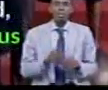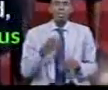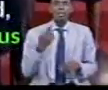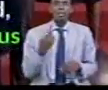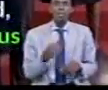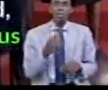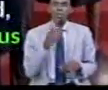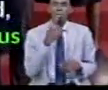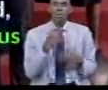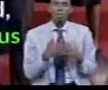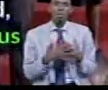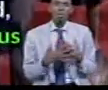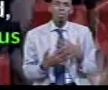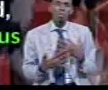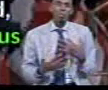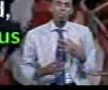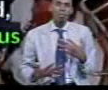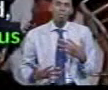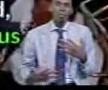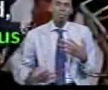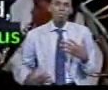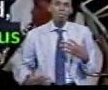the